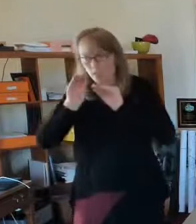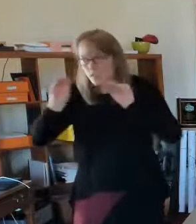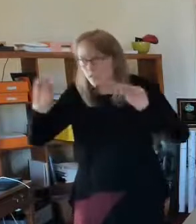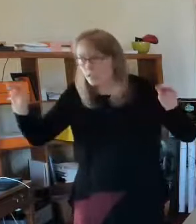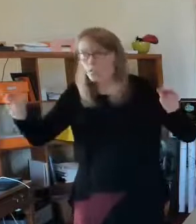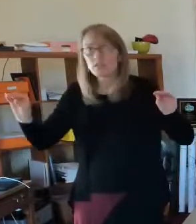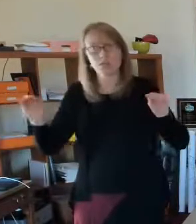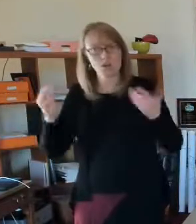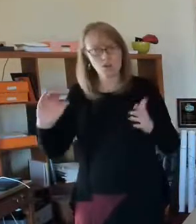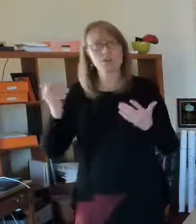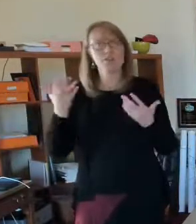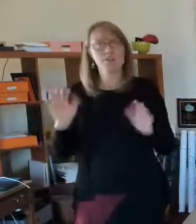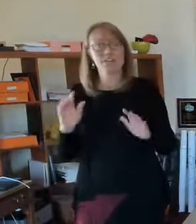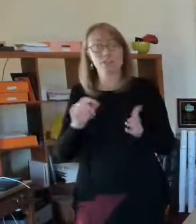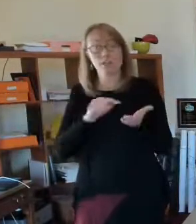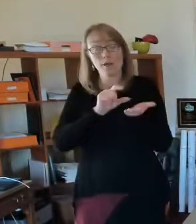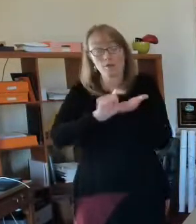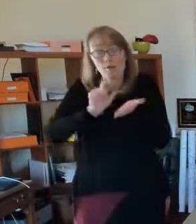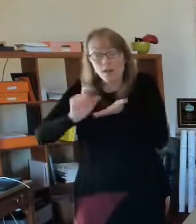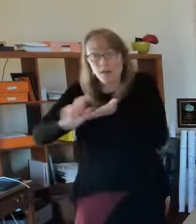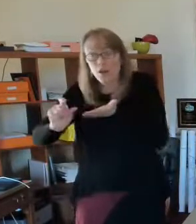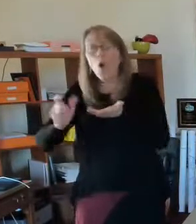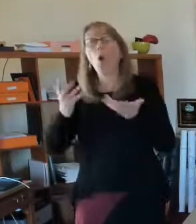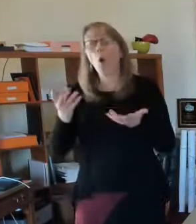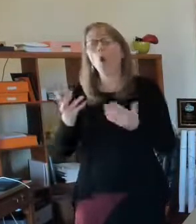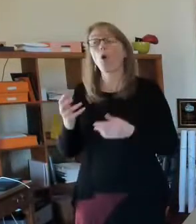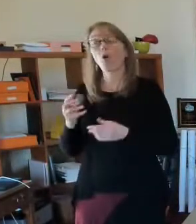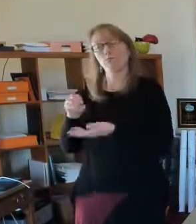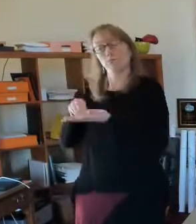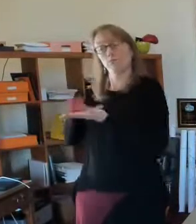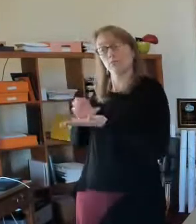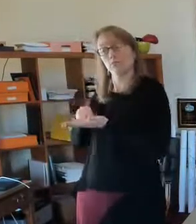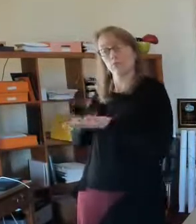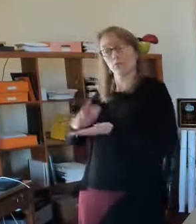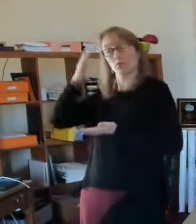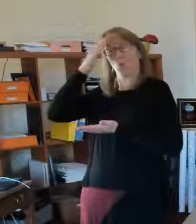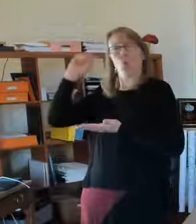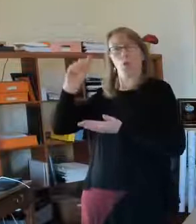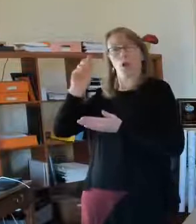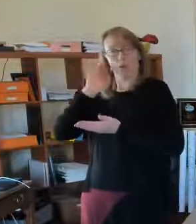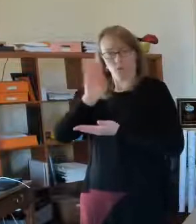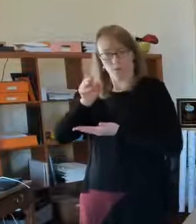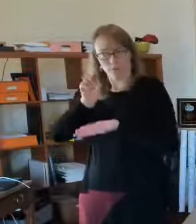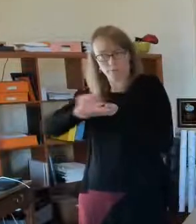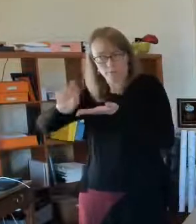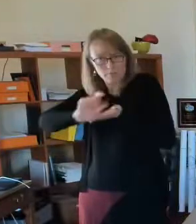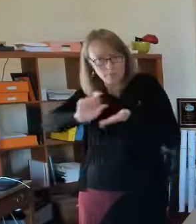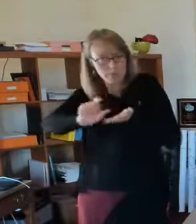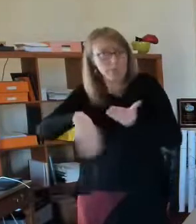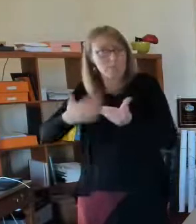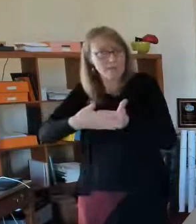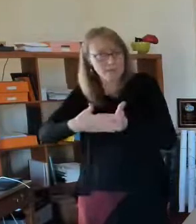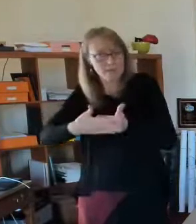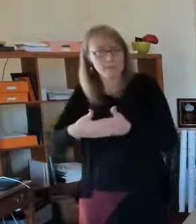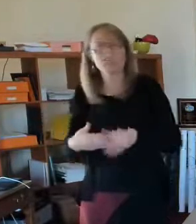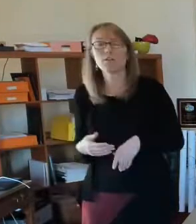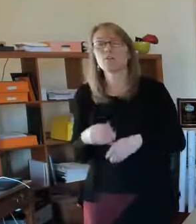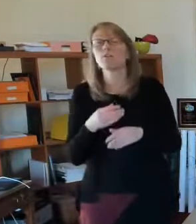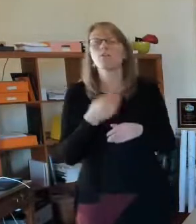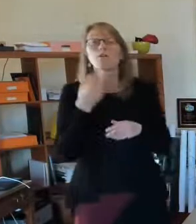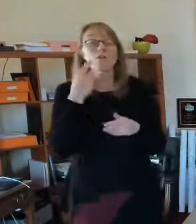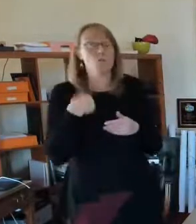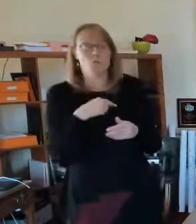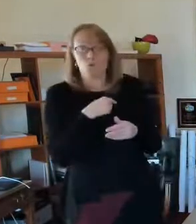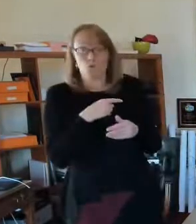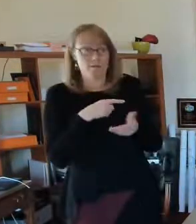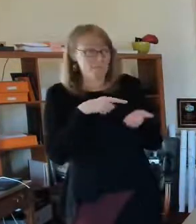committed, in the process of being spent. As you might know, we committed $7.4 million to rental and mortgage assistance. It's being